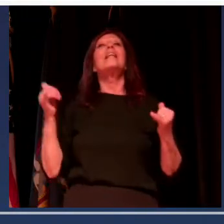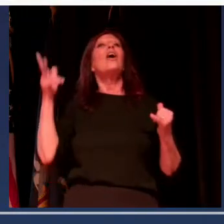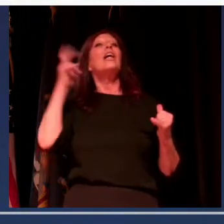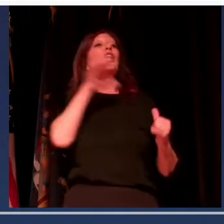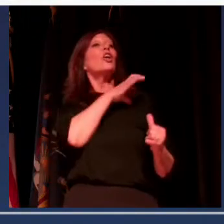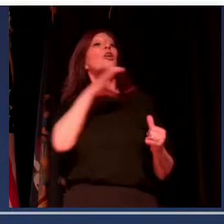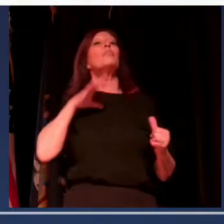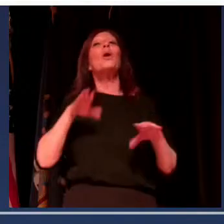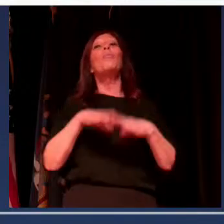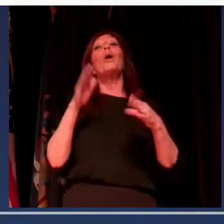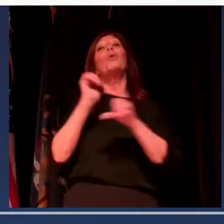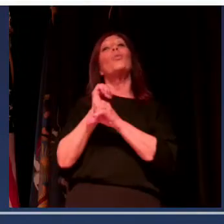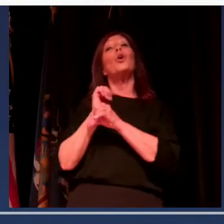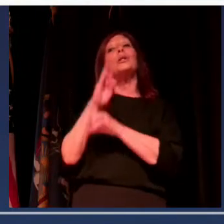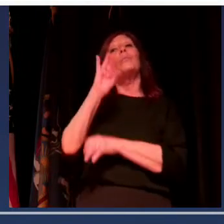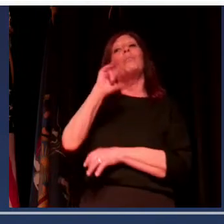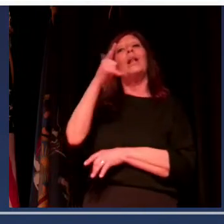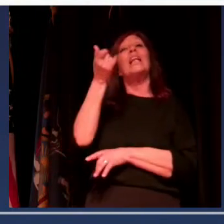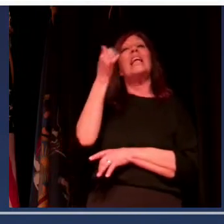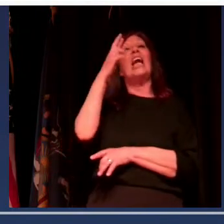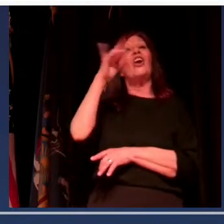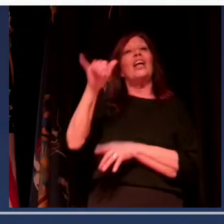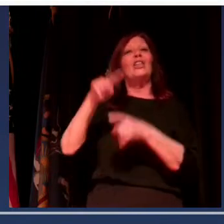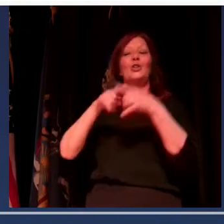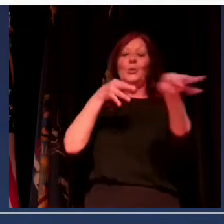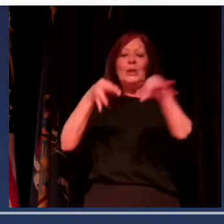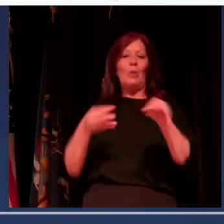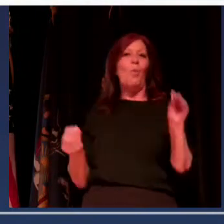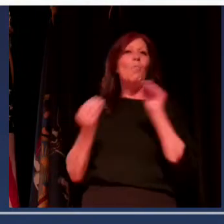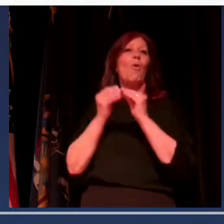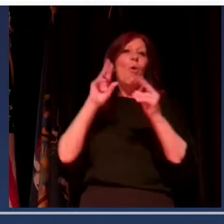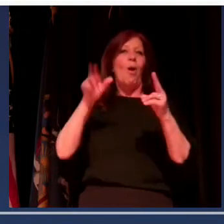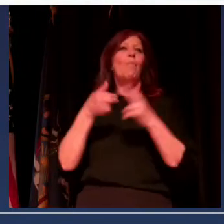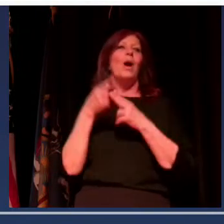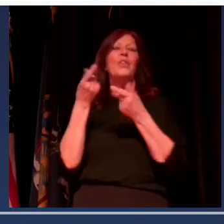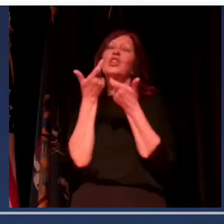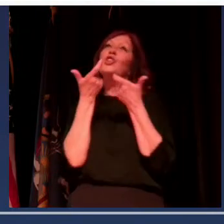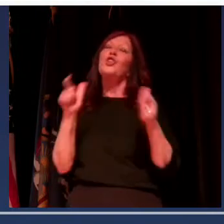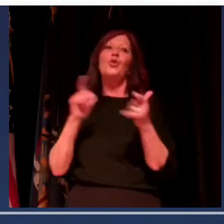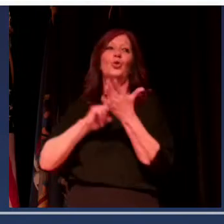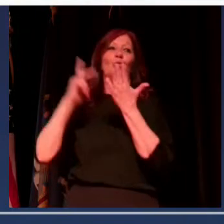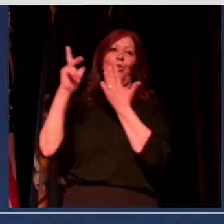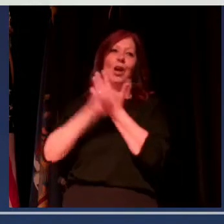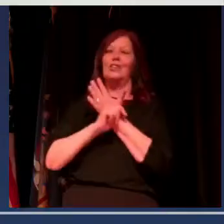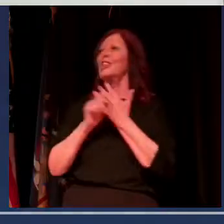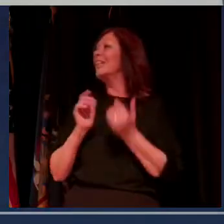Commissioner of Public Works, Bill Gary, to explain more about this huge project.